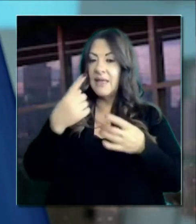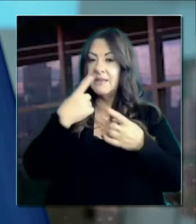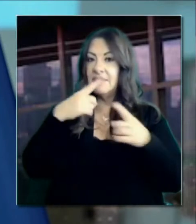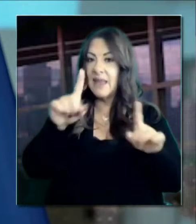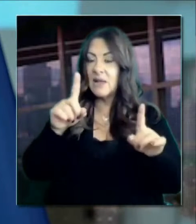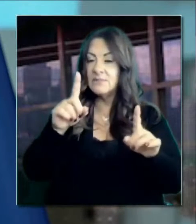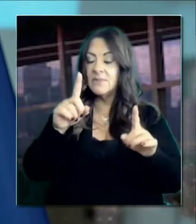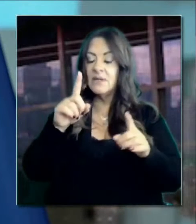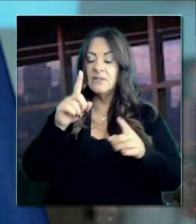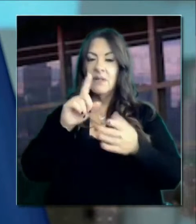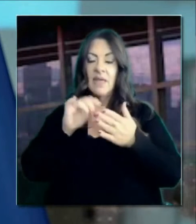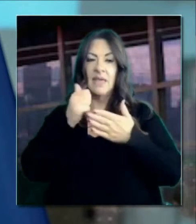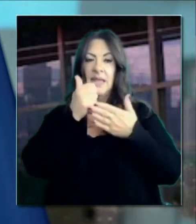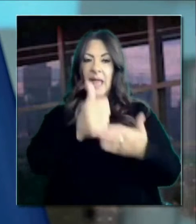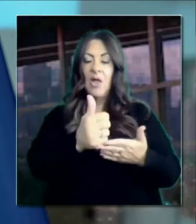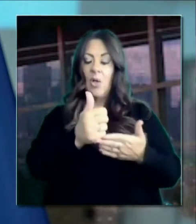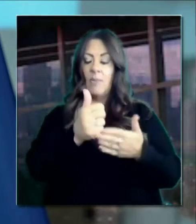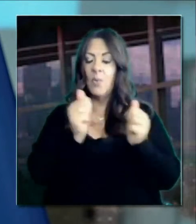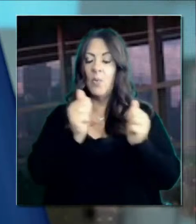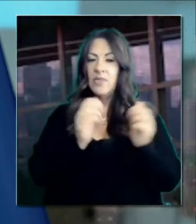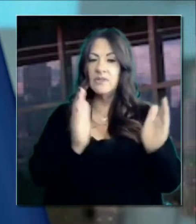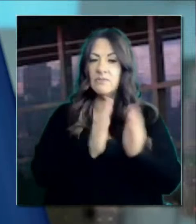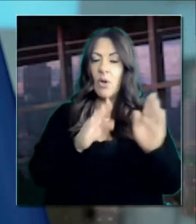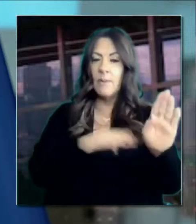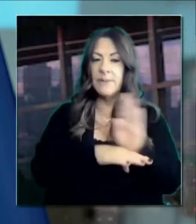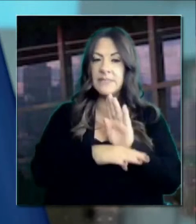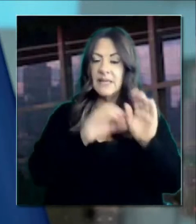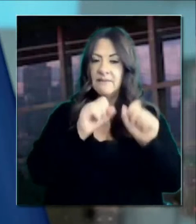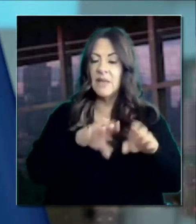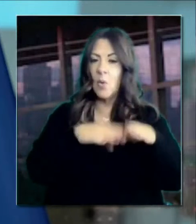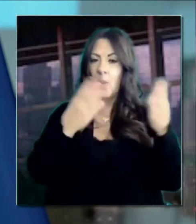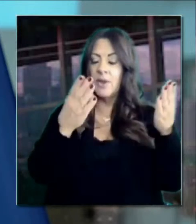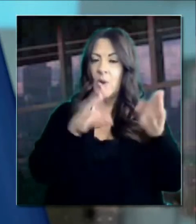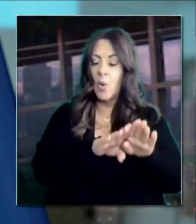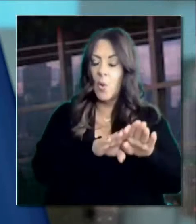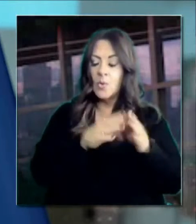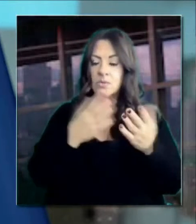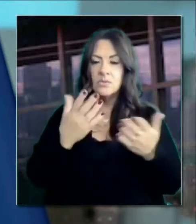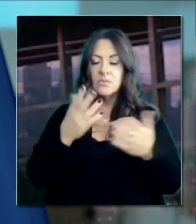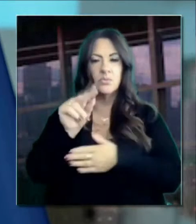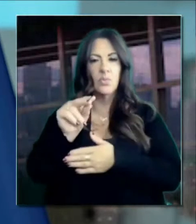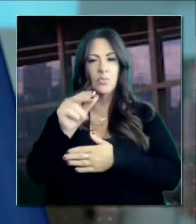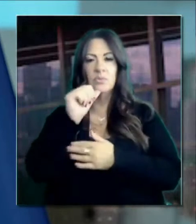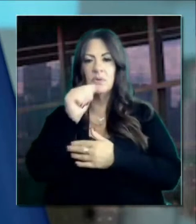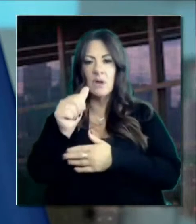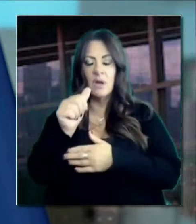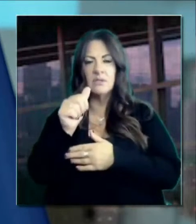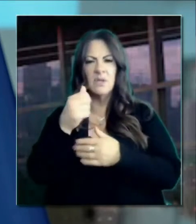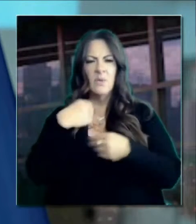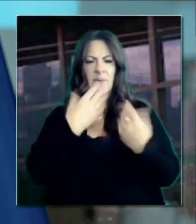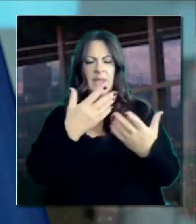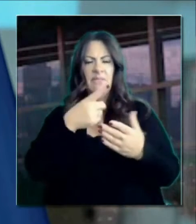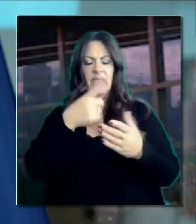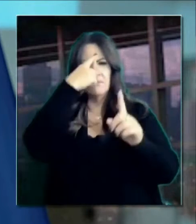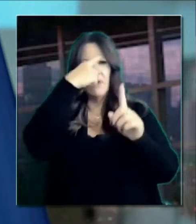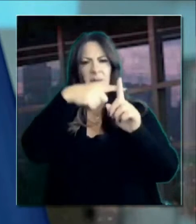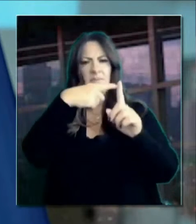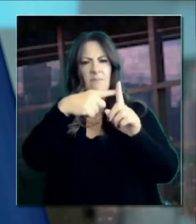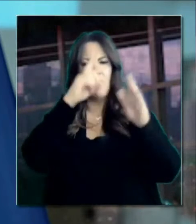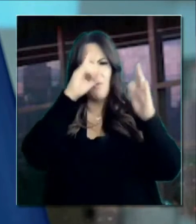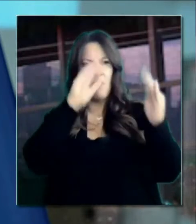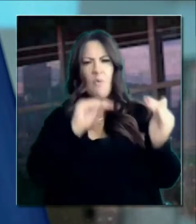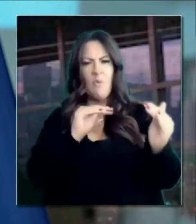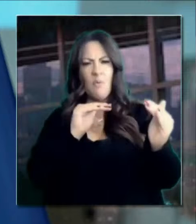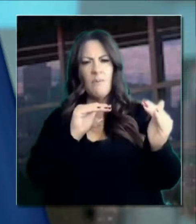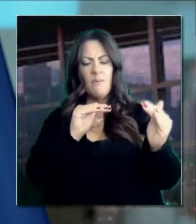businesses of all stripes up and down the state of California, give some sense of optimism, not only to those businesses, but